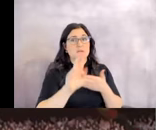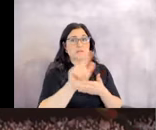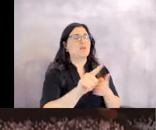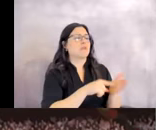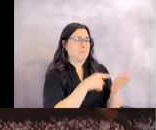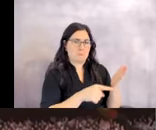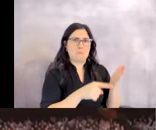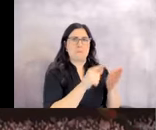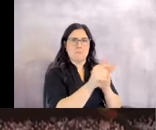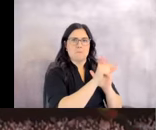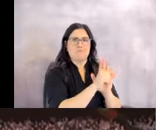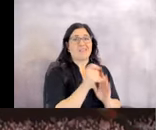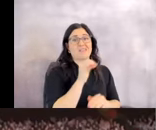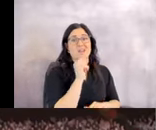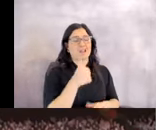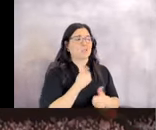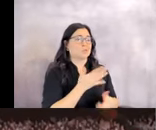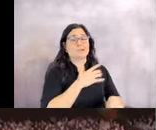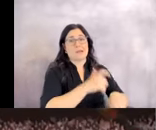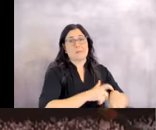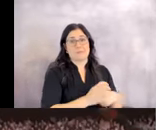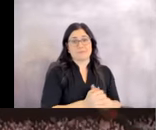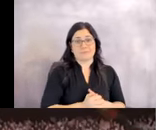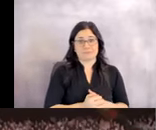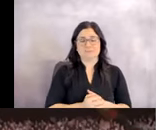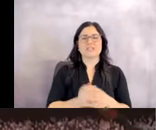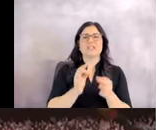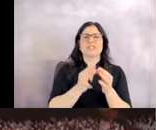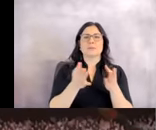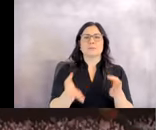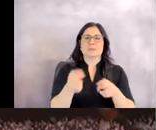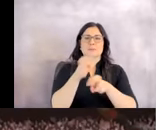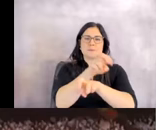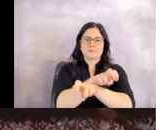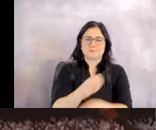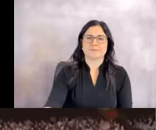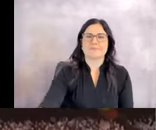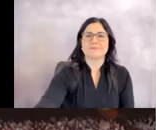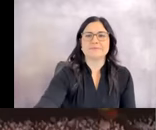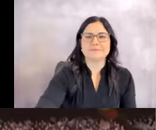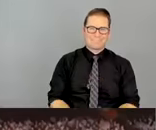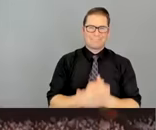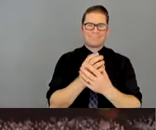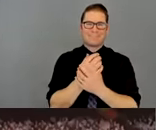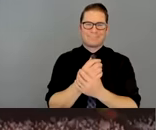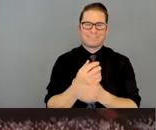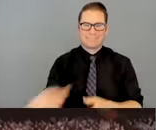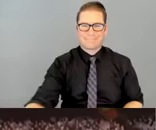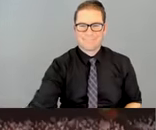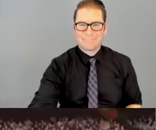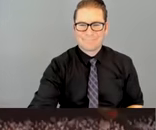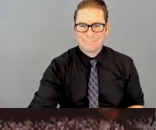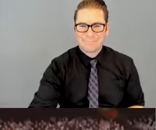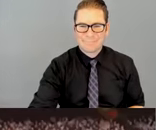because if not, I'm just wasting my time. And I just thought, something's not right about that. Really?